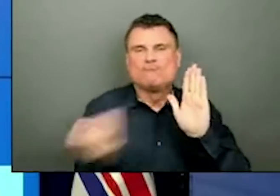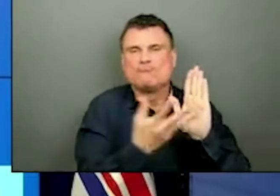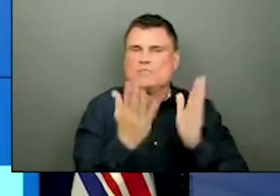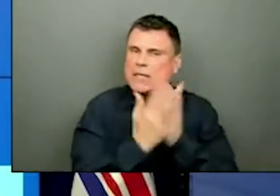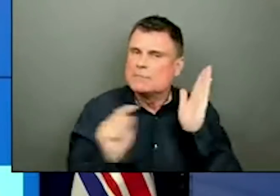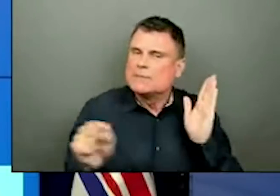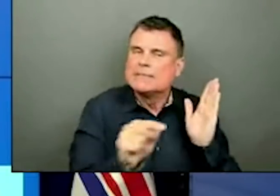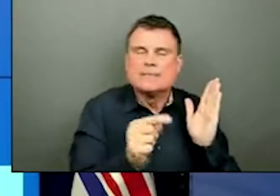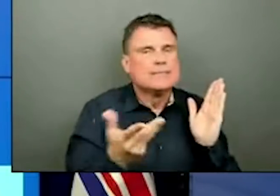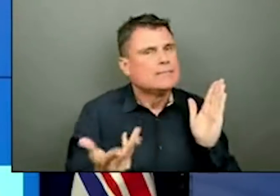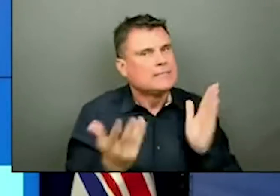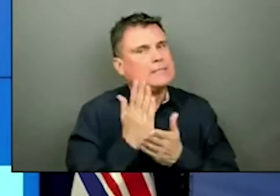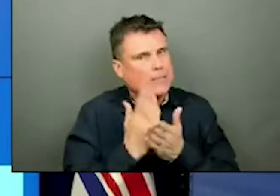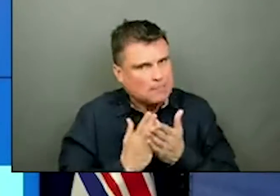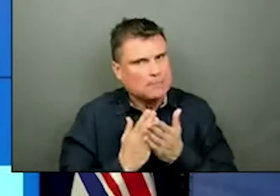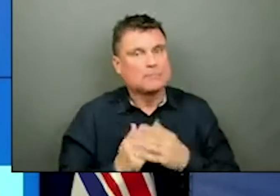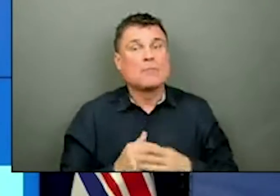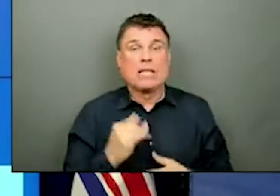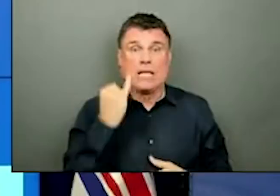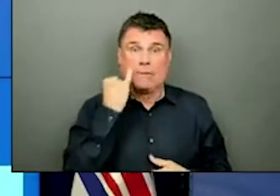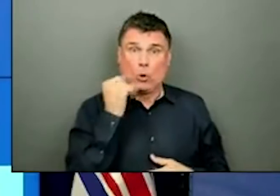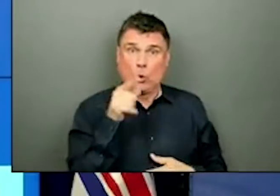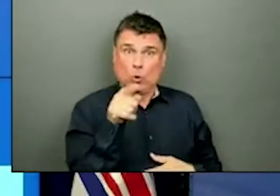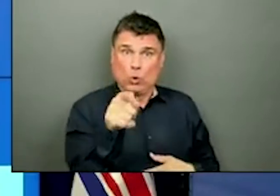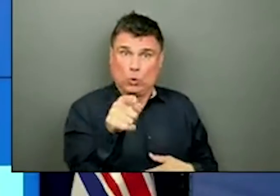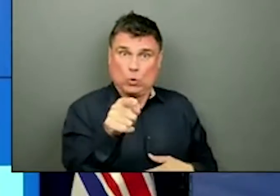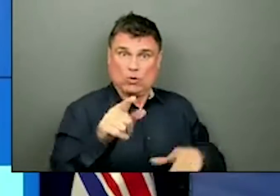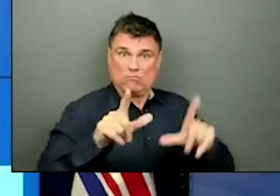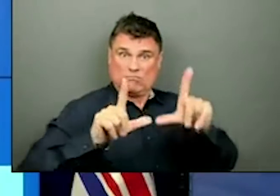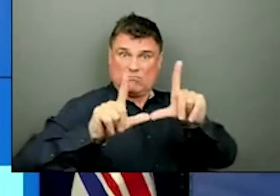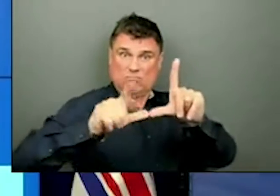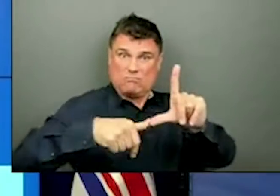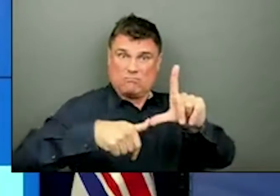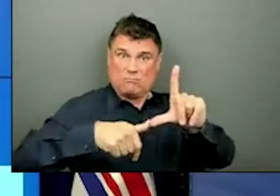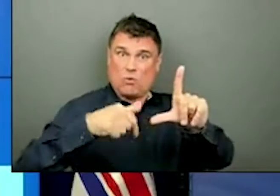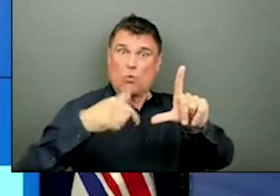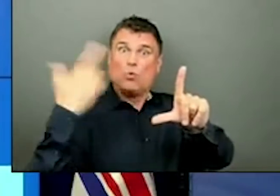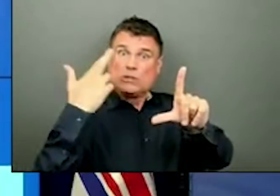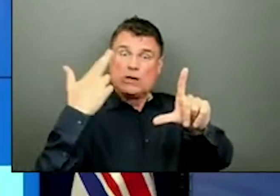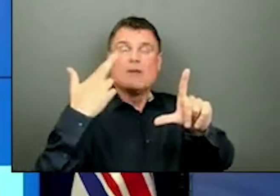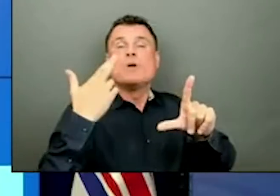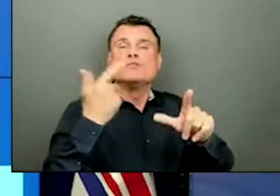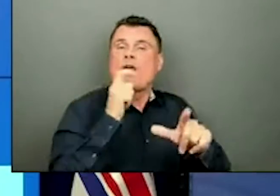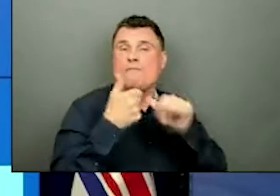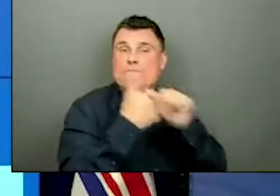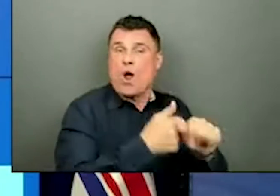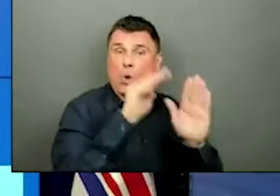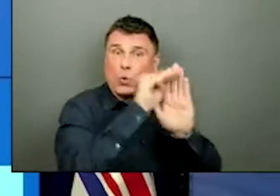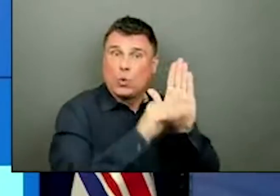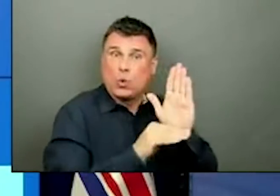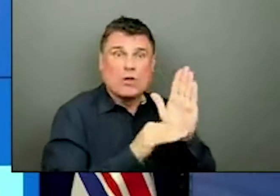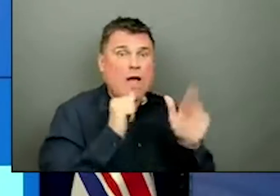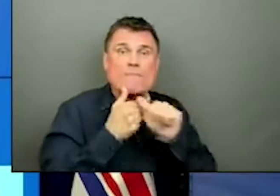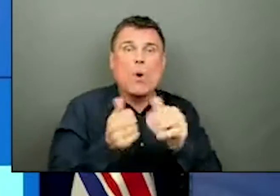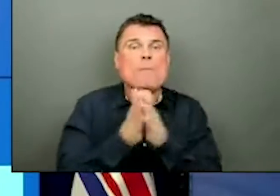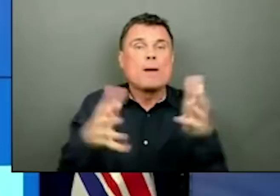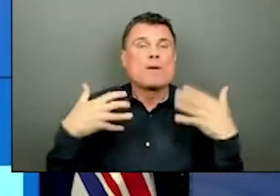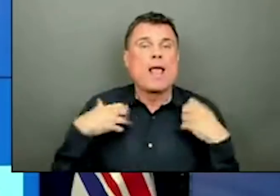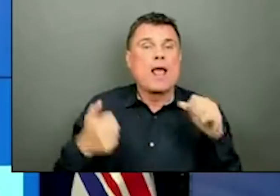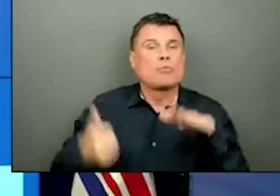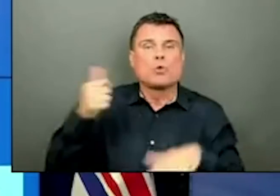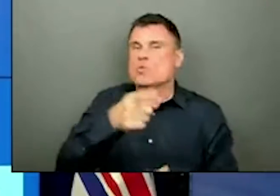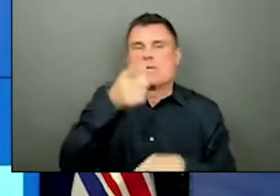closed or had your licenses revoked due to PHO non-compliance, you are not eligible for this